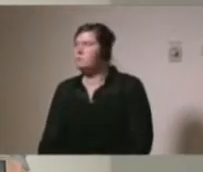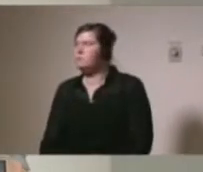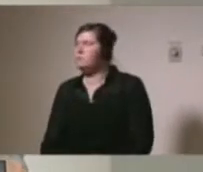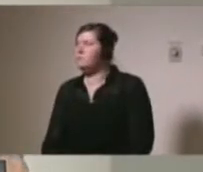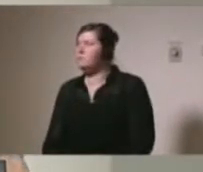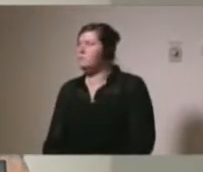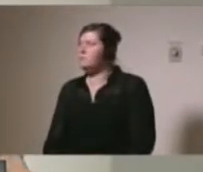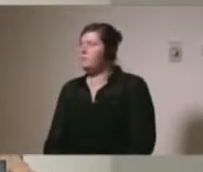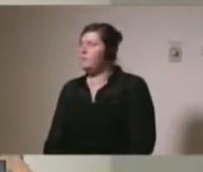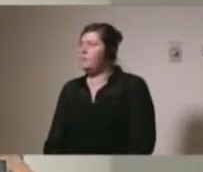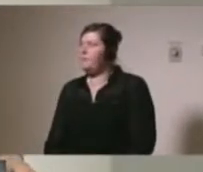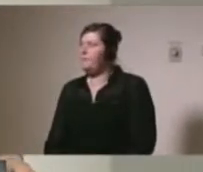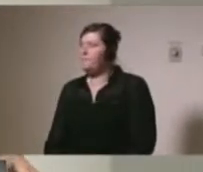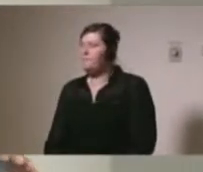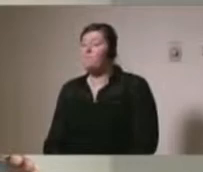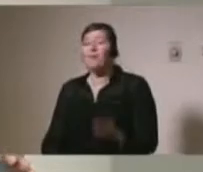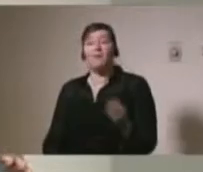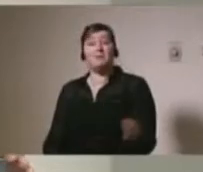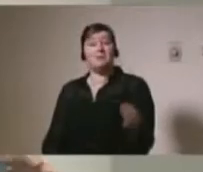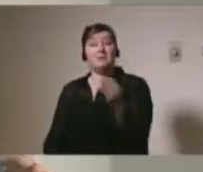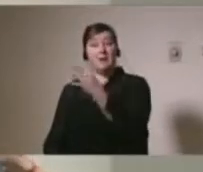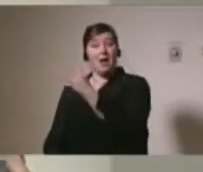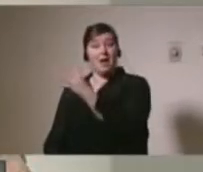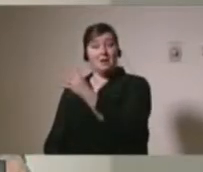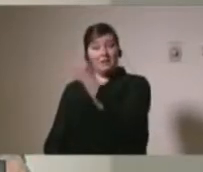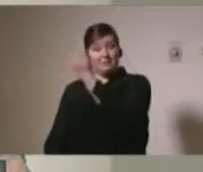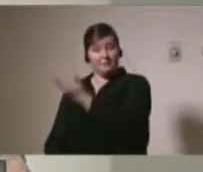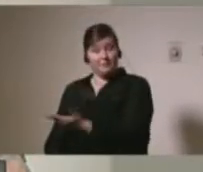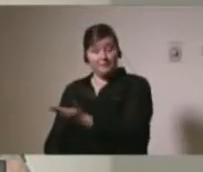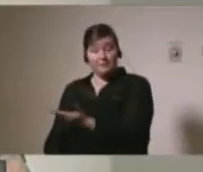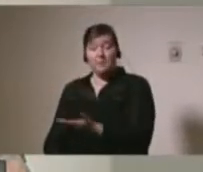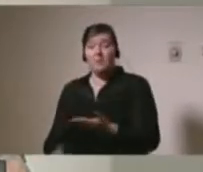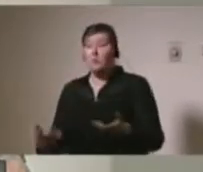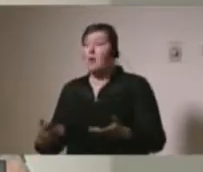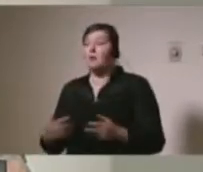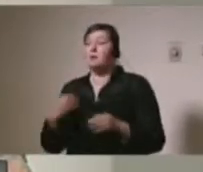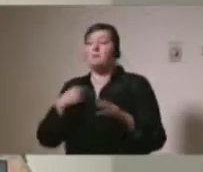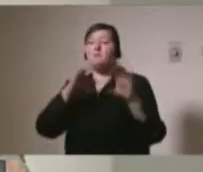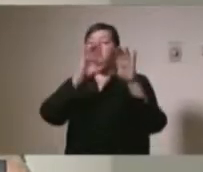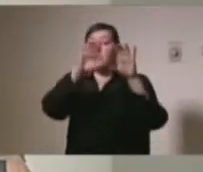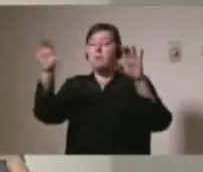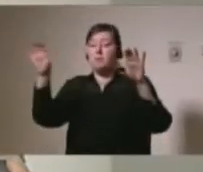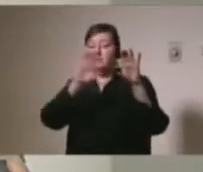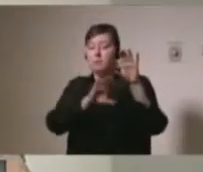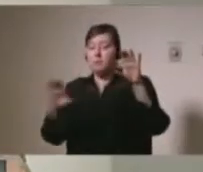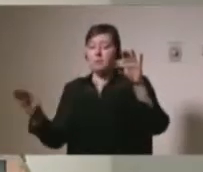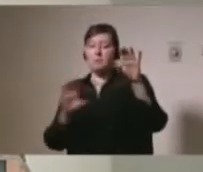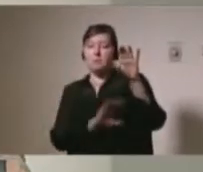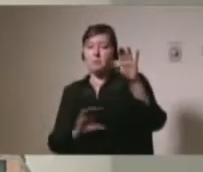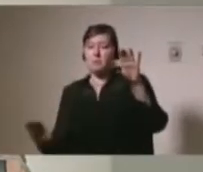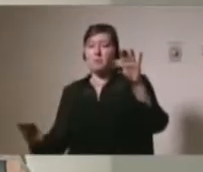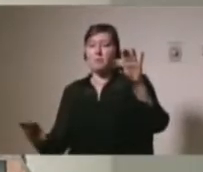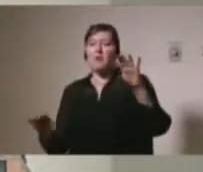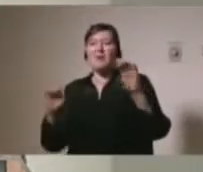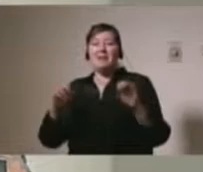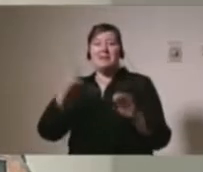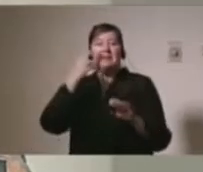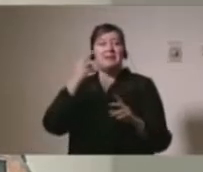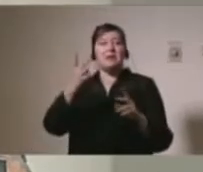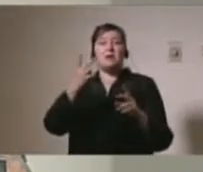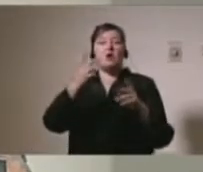On this slide, we can see the group holdings products that are offered